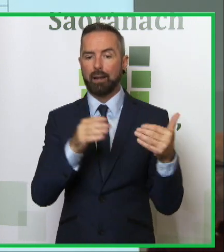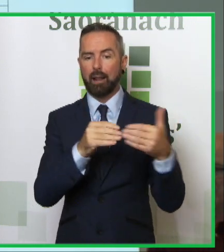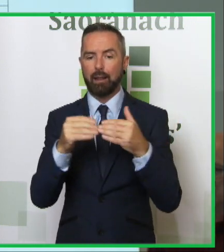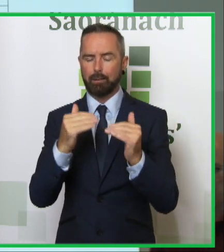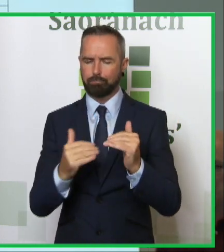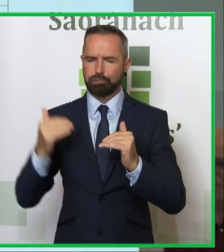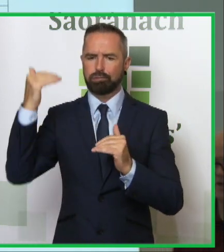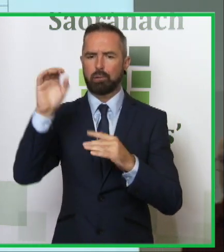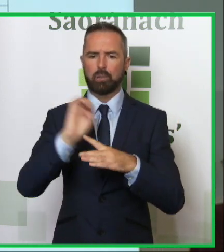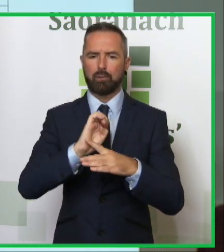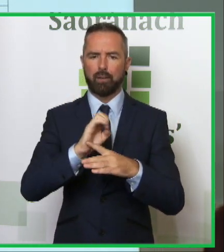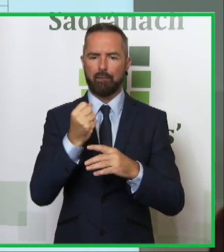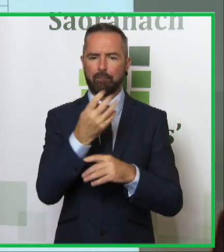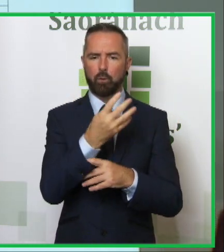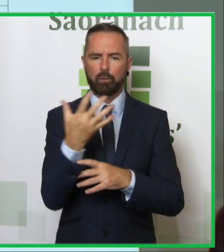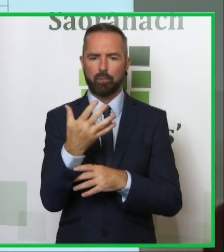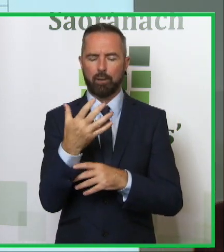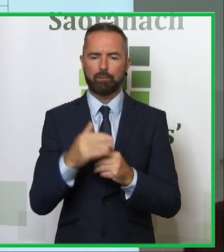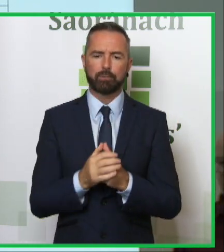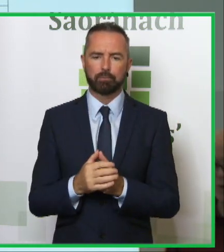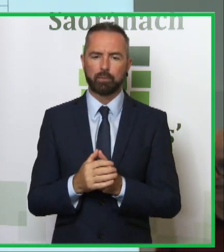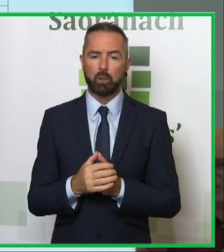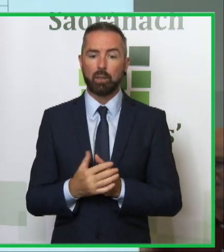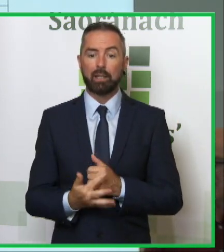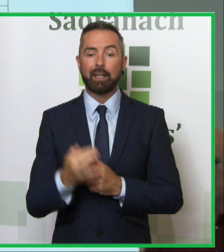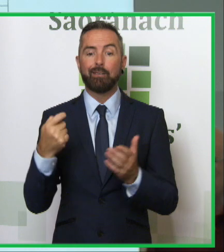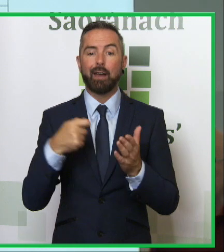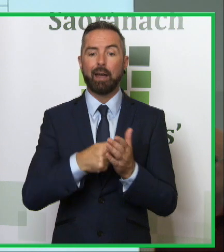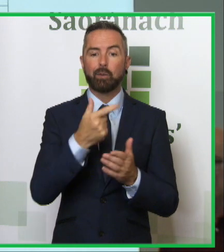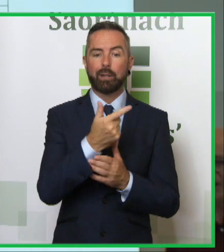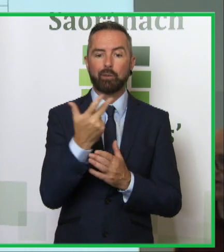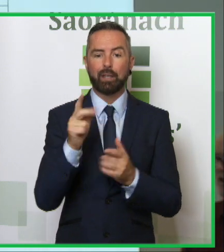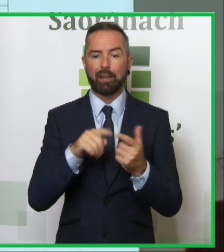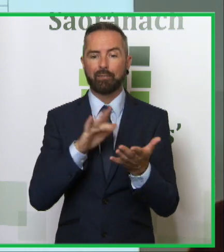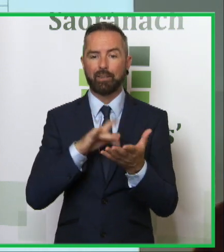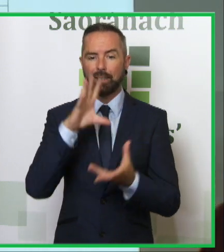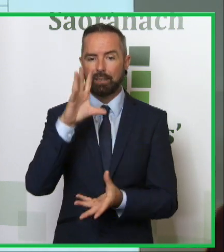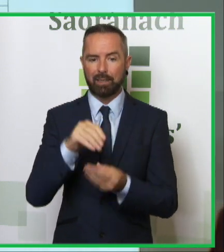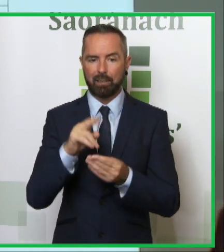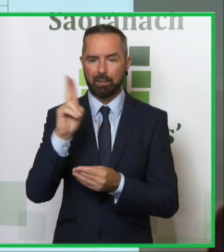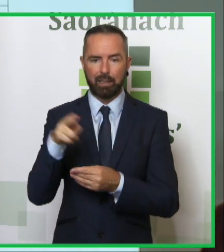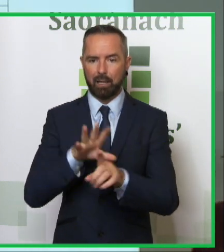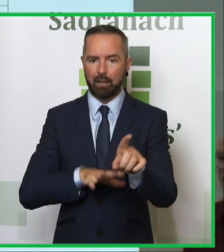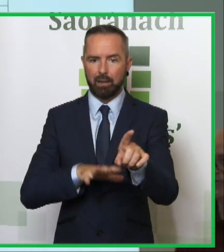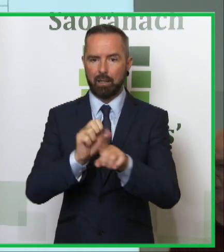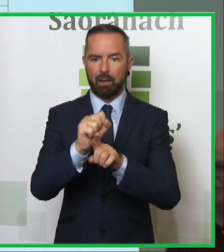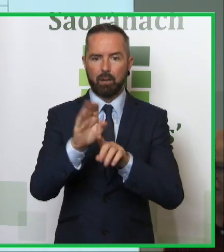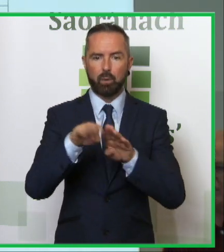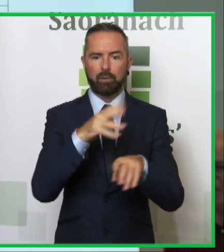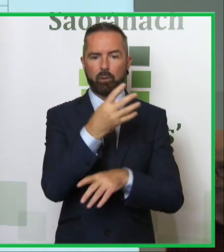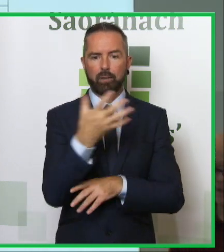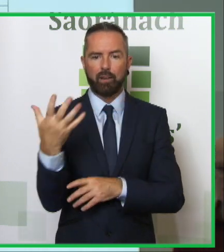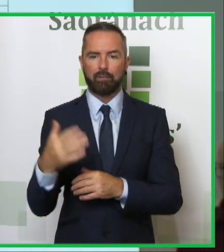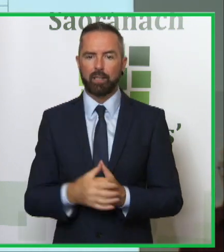exceeded the quota. It's got 45 votes. So even if you add the 23 and the 15 together, you can't catch a